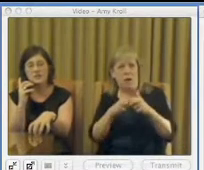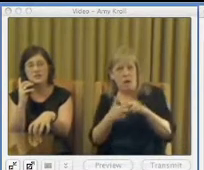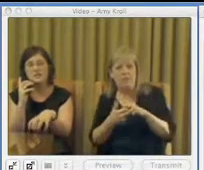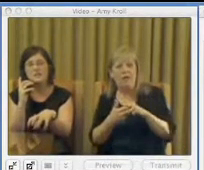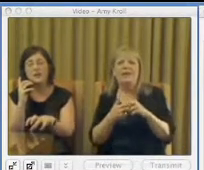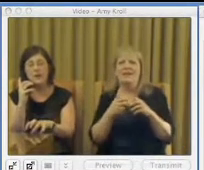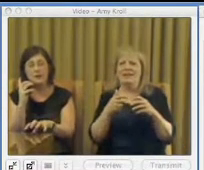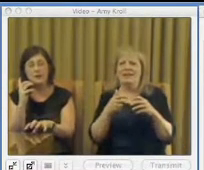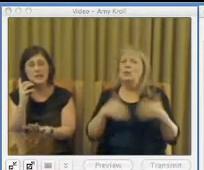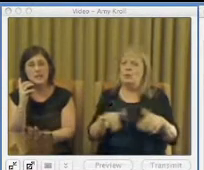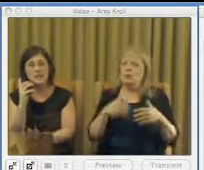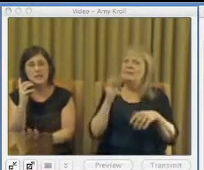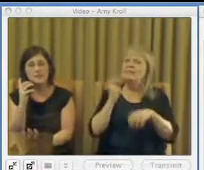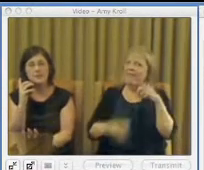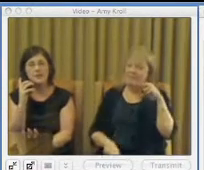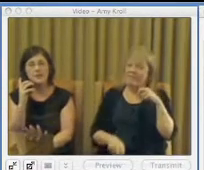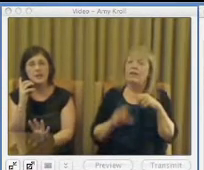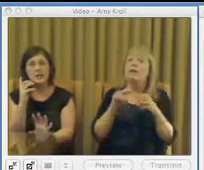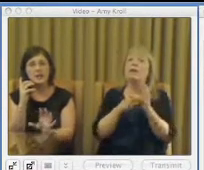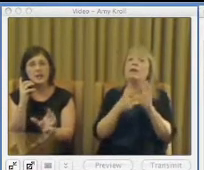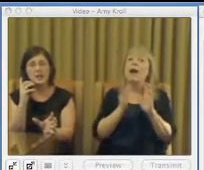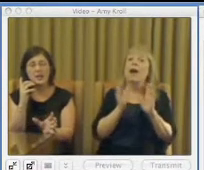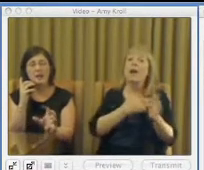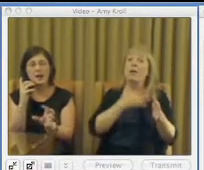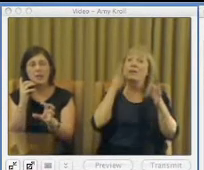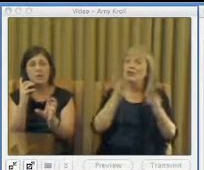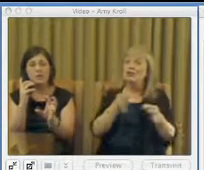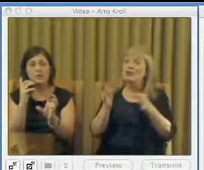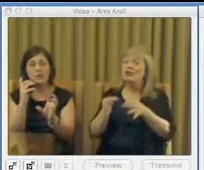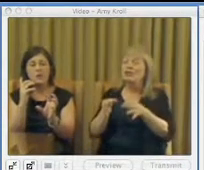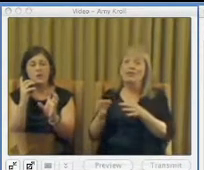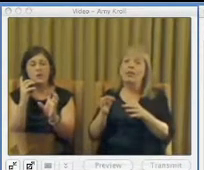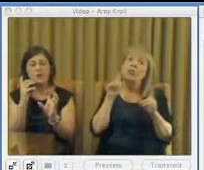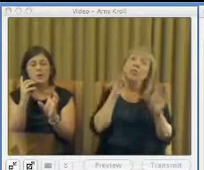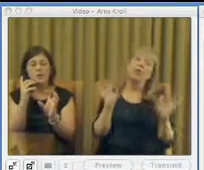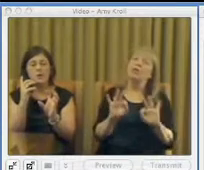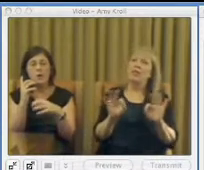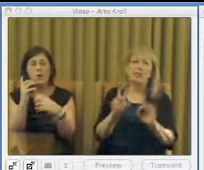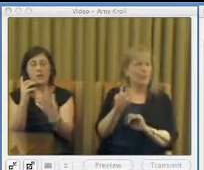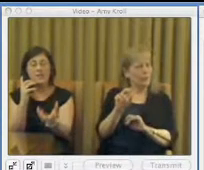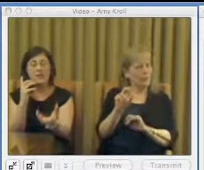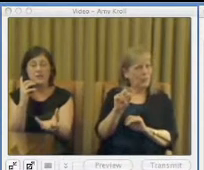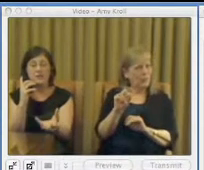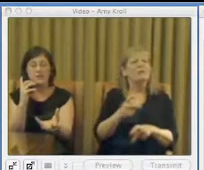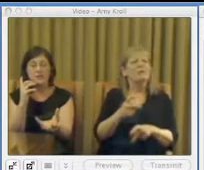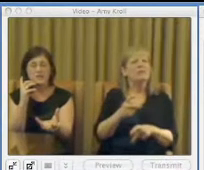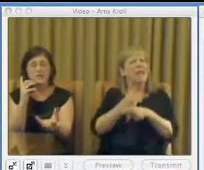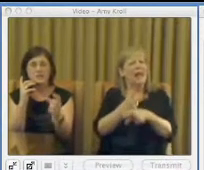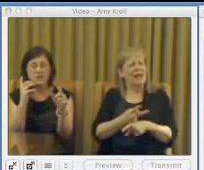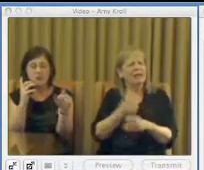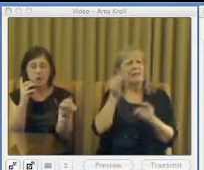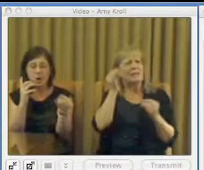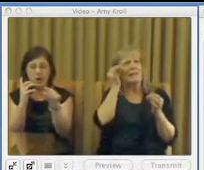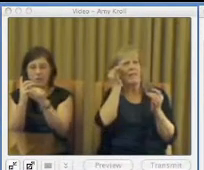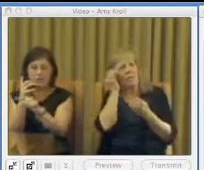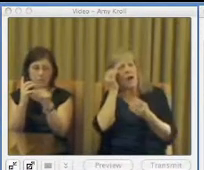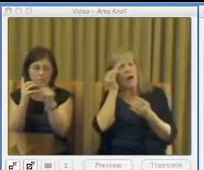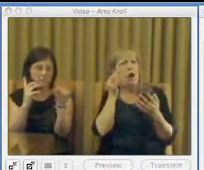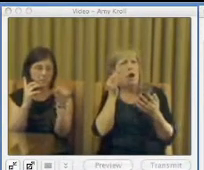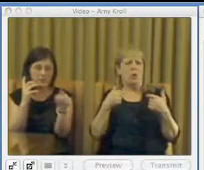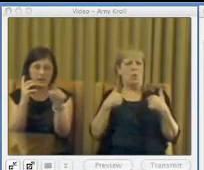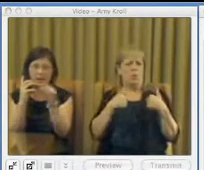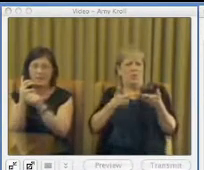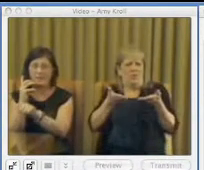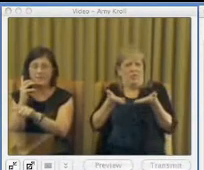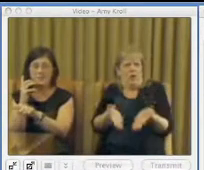have to make these kinds of decisions very carefully and think about why we're there in the first place,